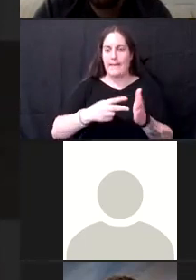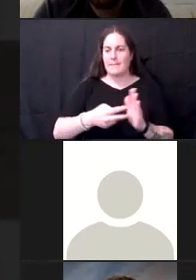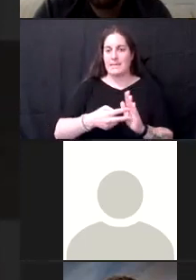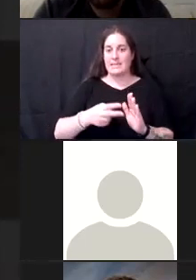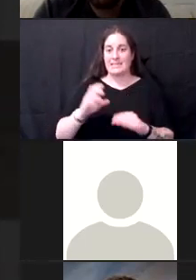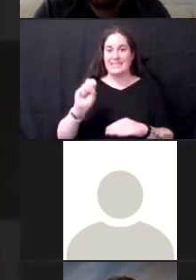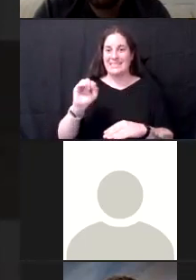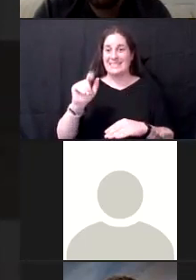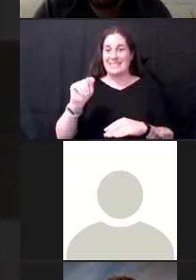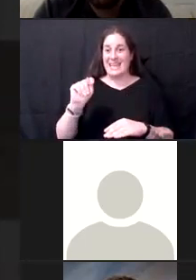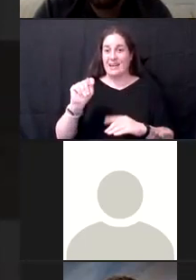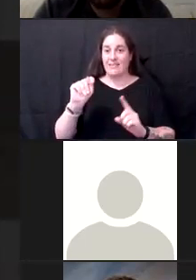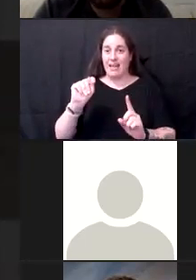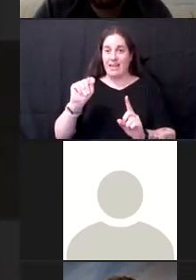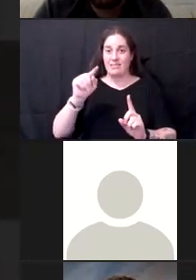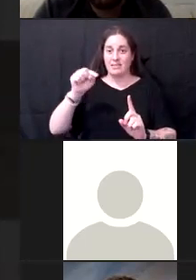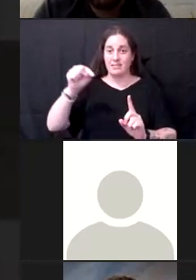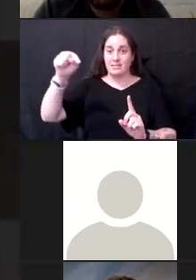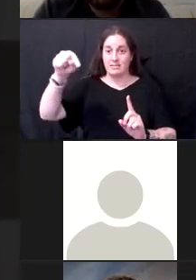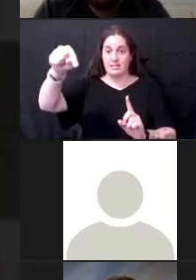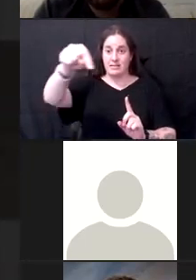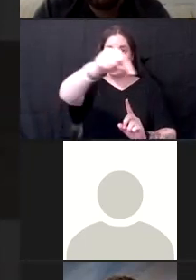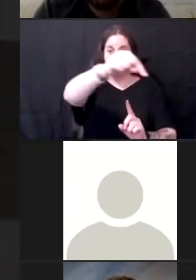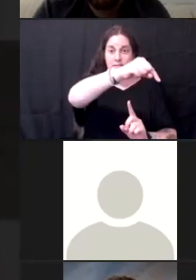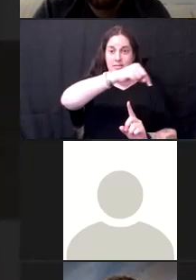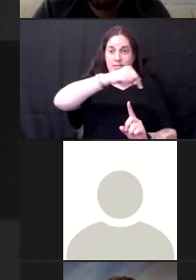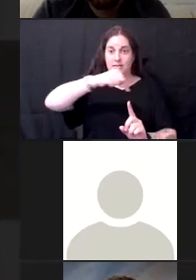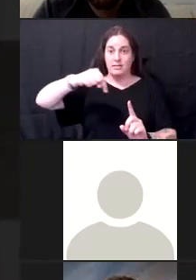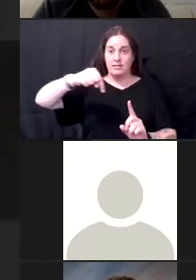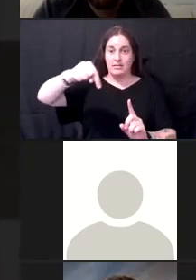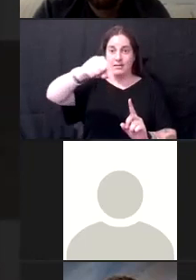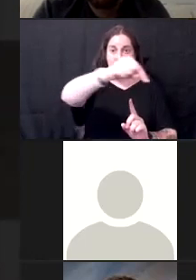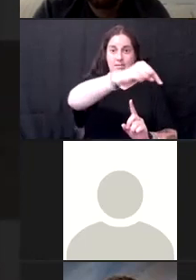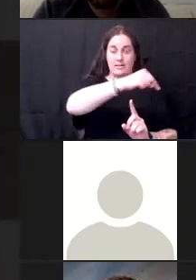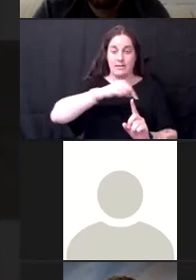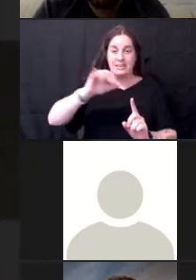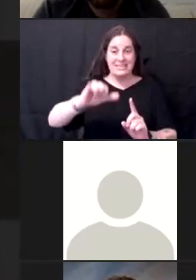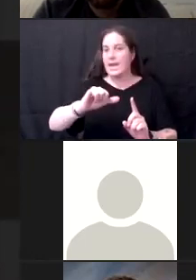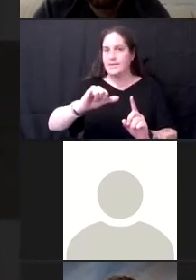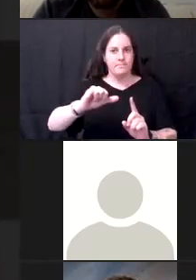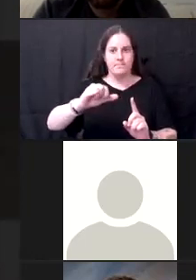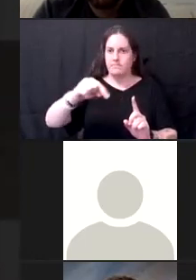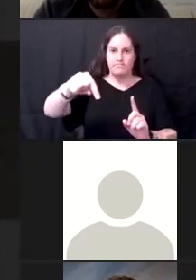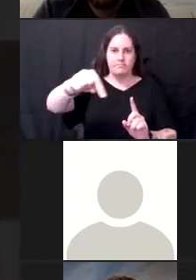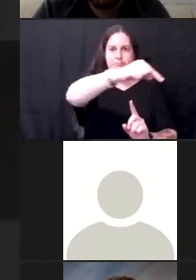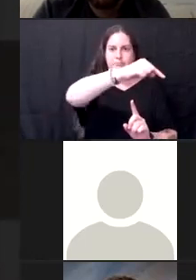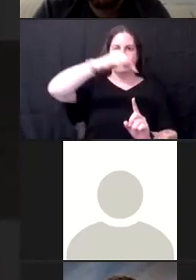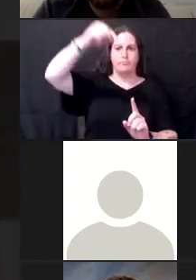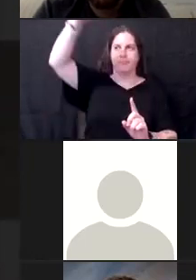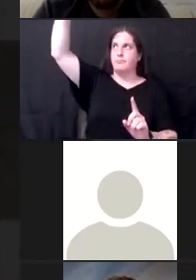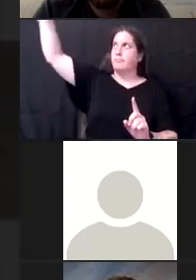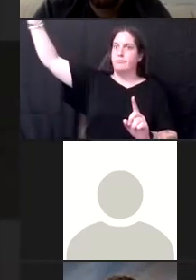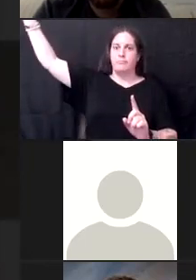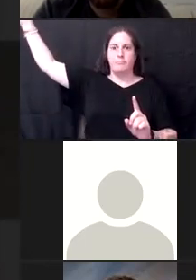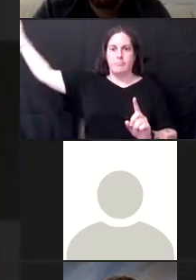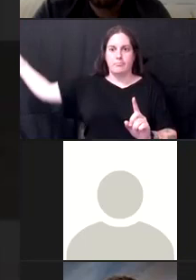to stay in orbit anymore, right? That's the idea. So we can look at this from a perspective of circular